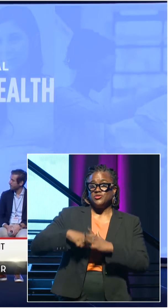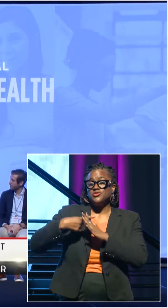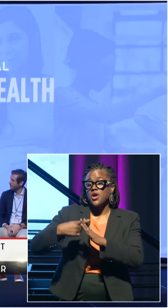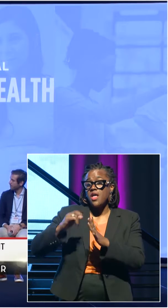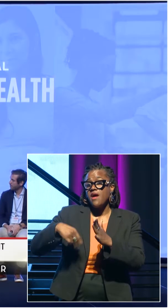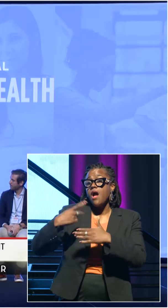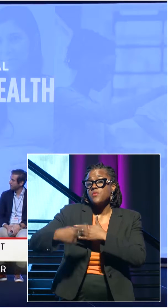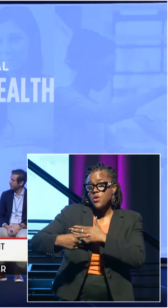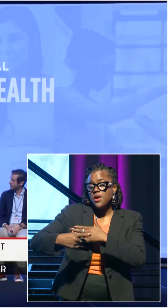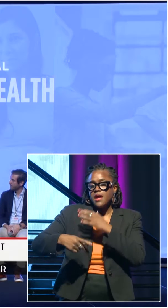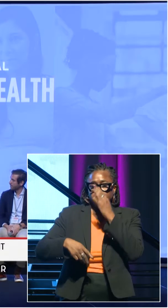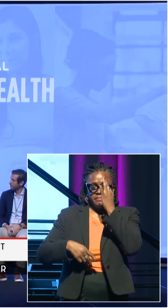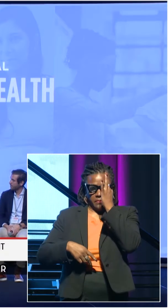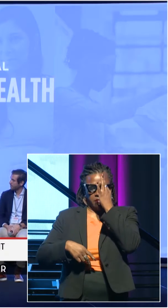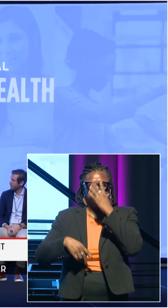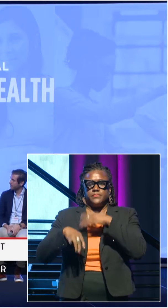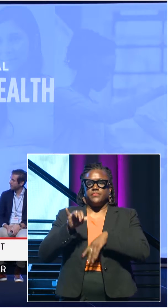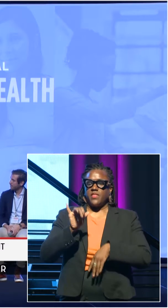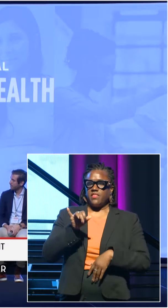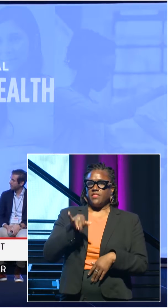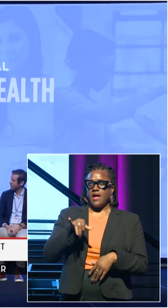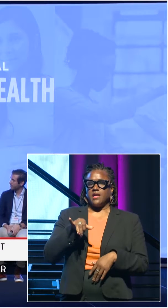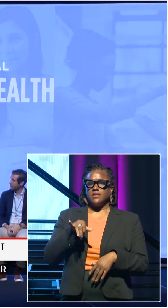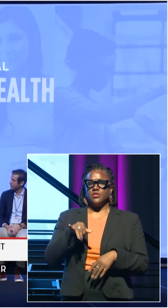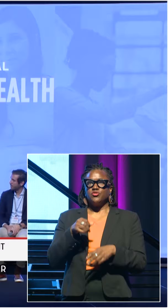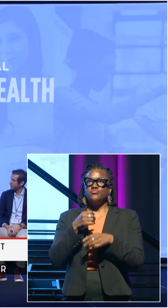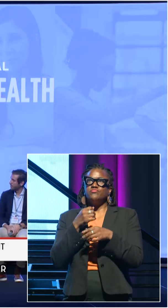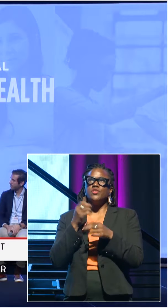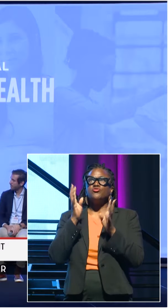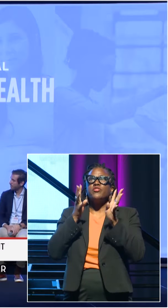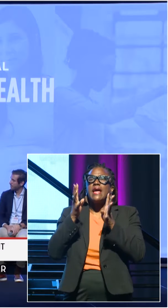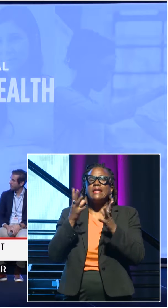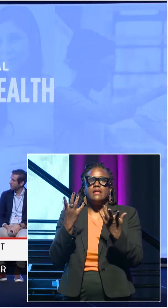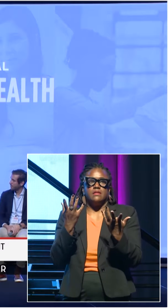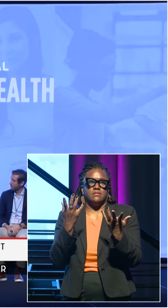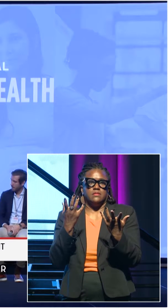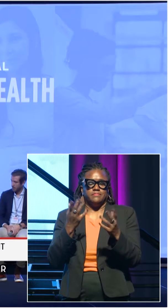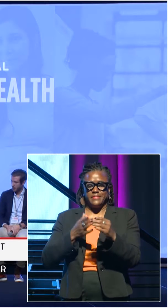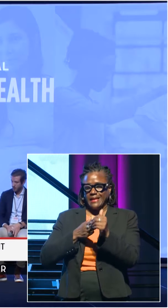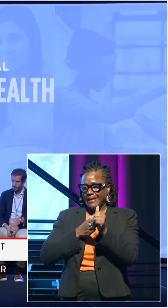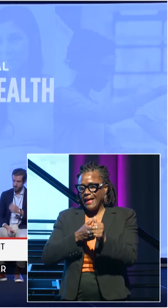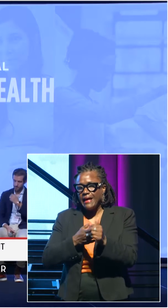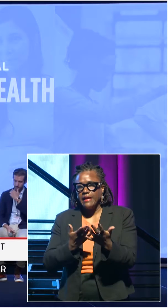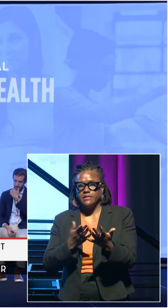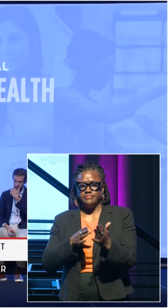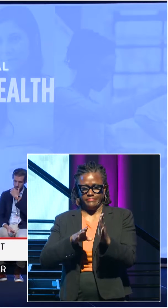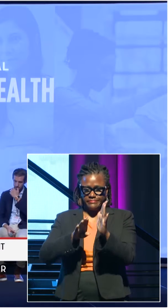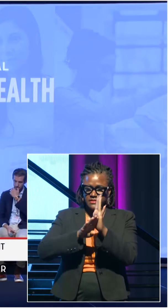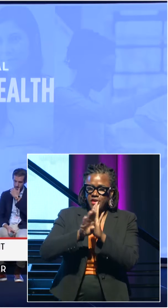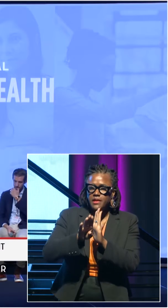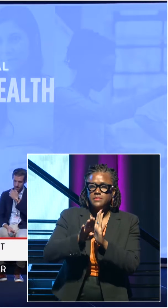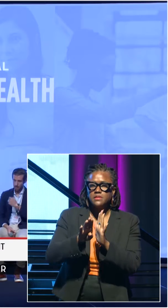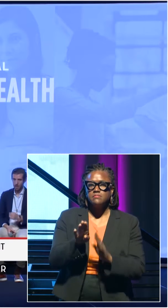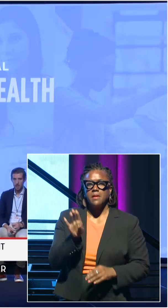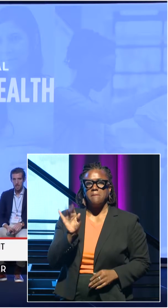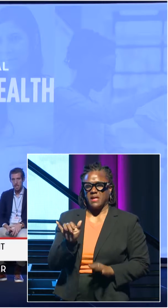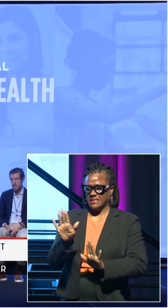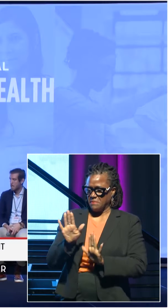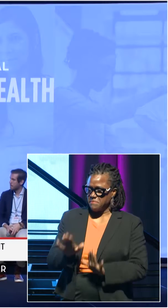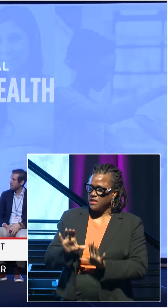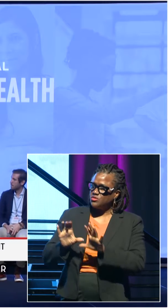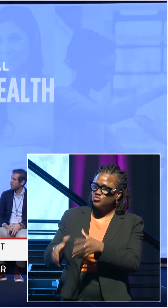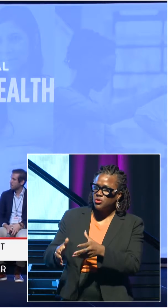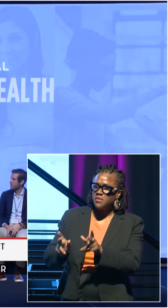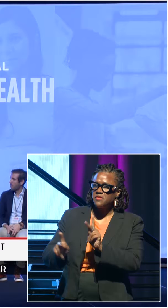up was created, led, developed by an amazing